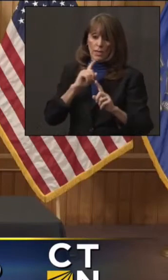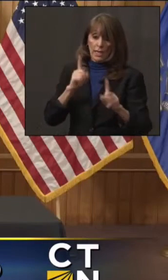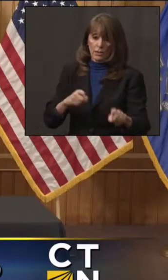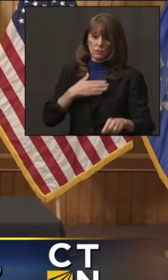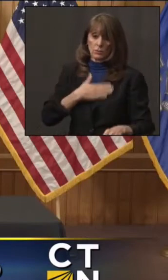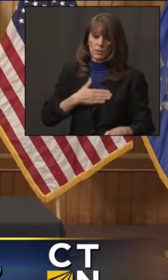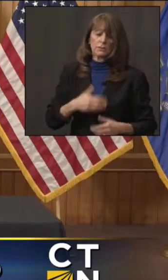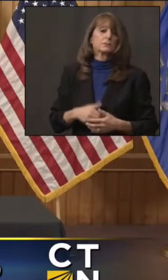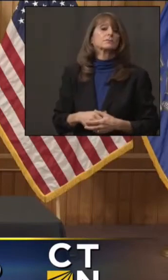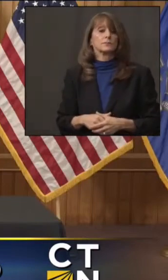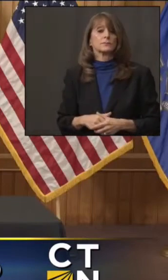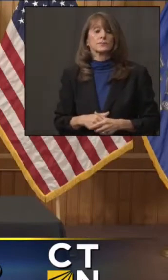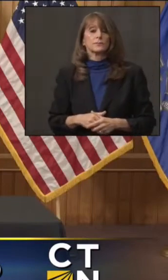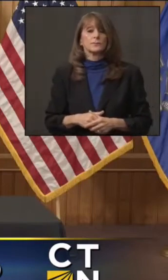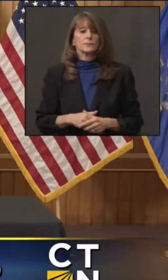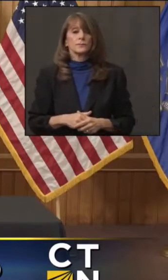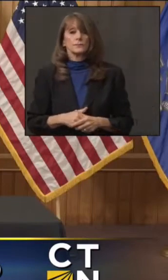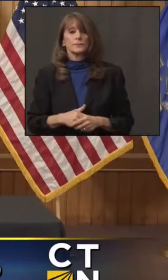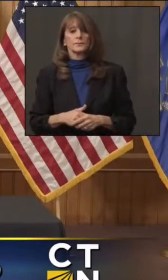Sure.